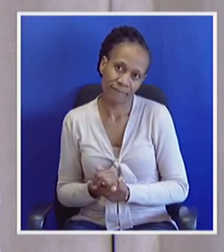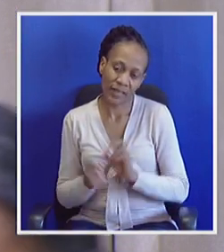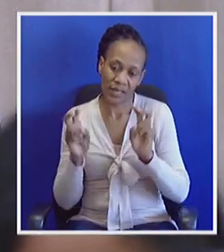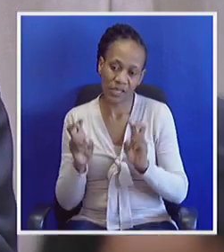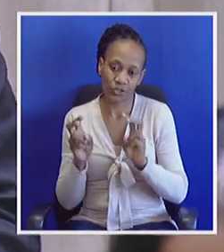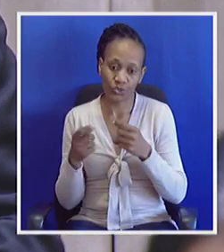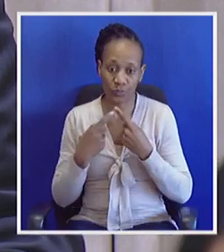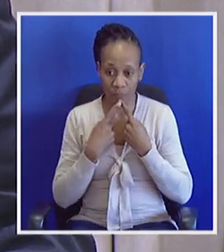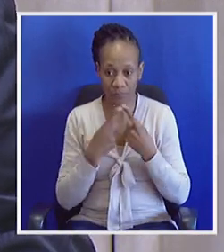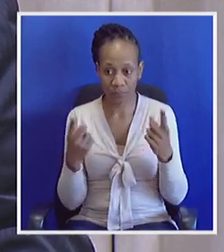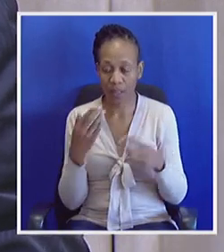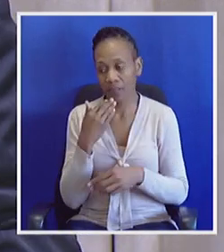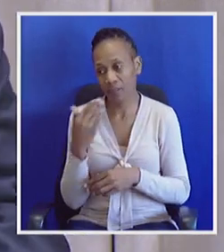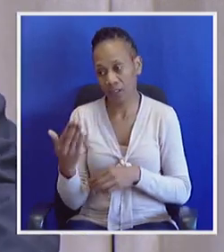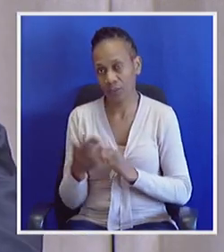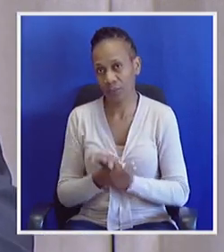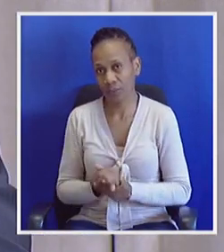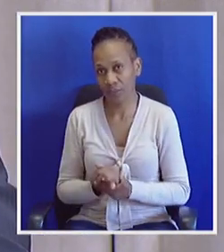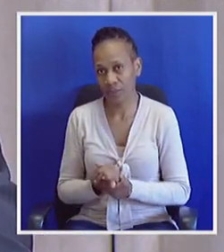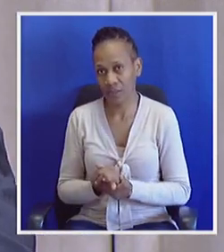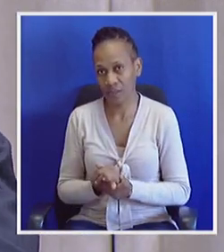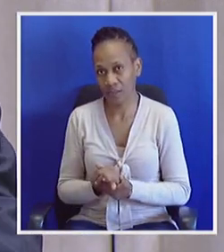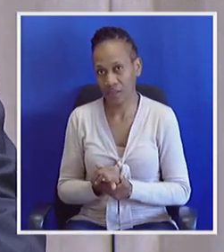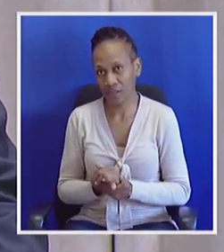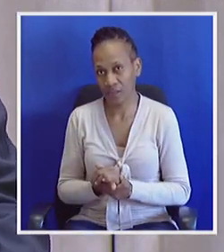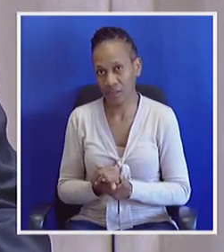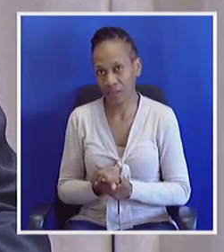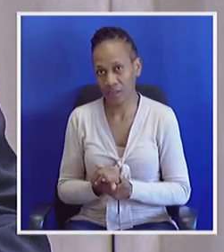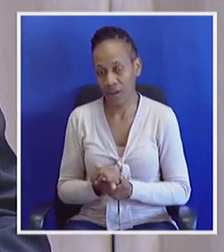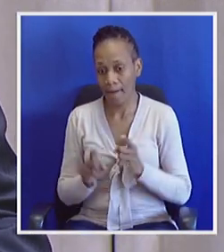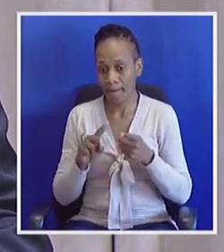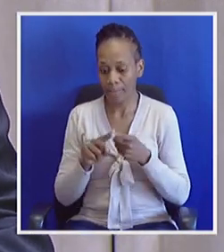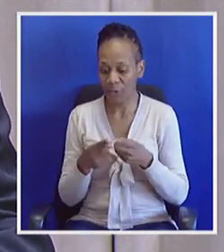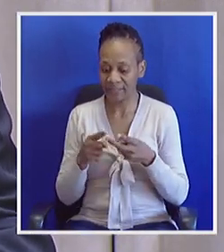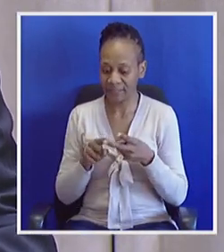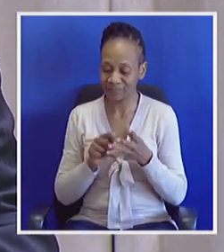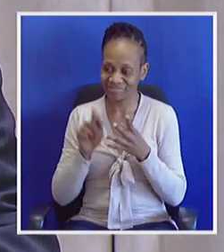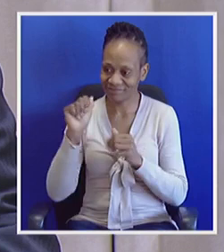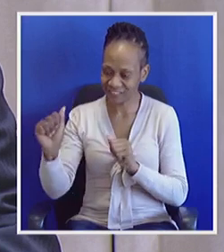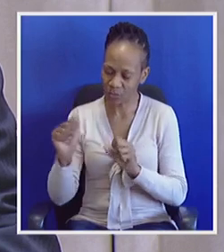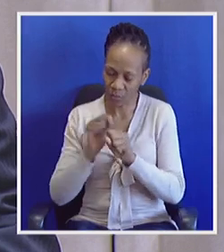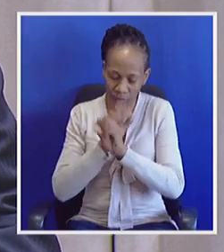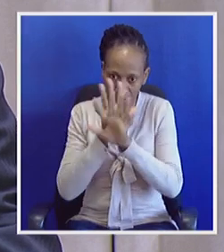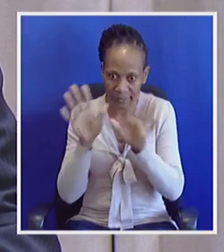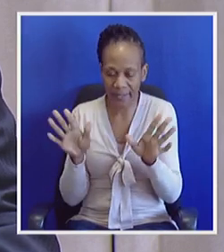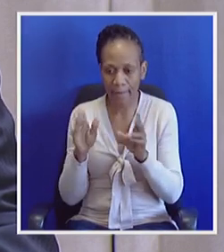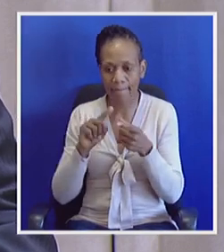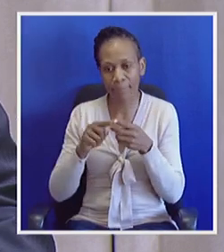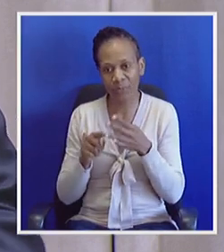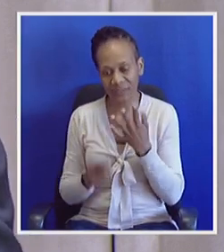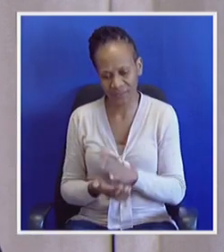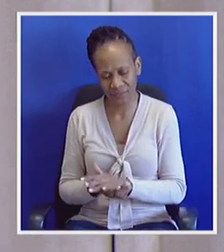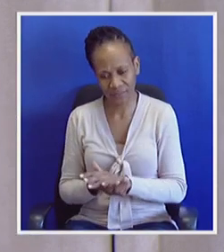issues. I mean, these clearly are sharp and pointed issues. Let me